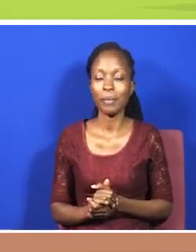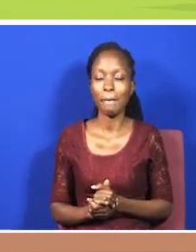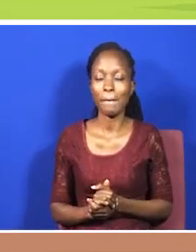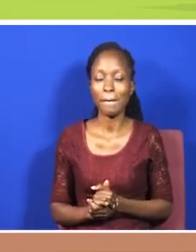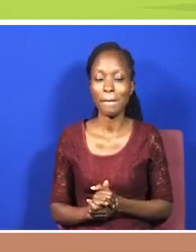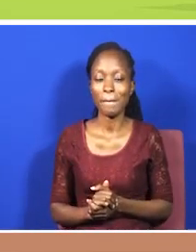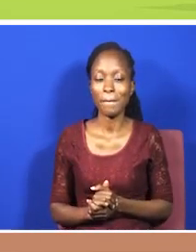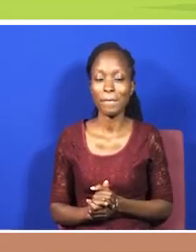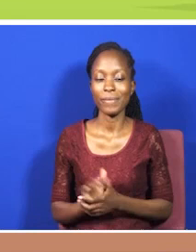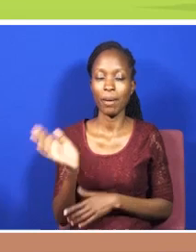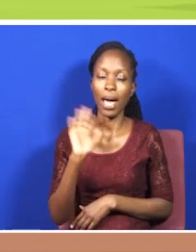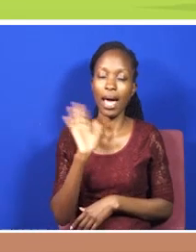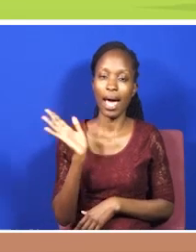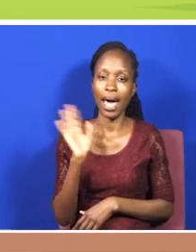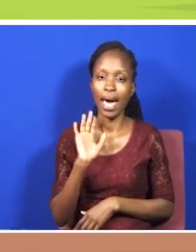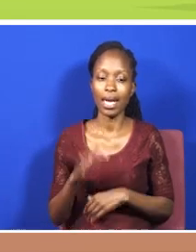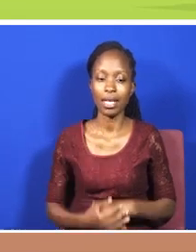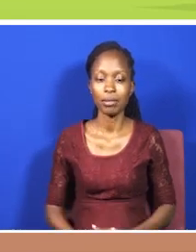go sailing